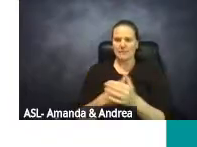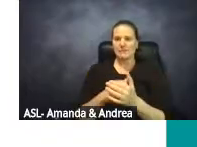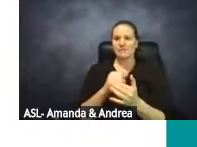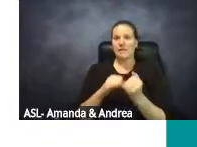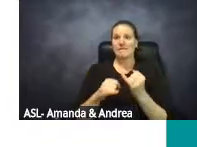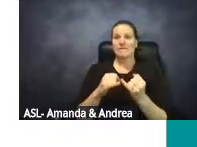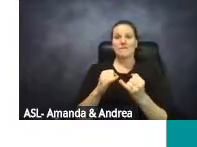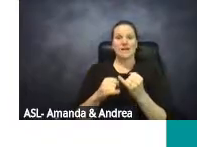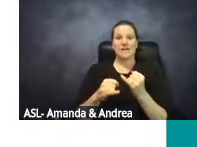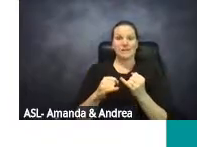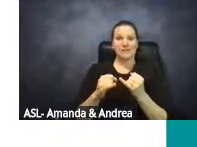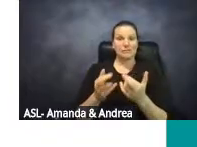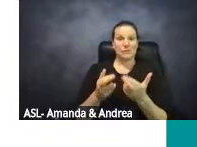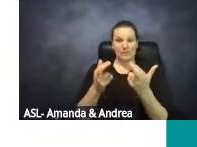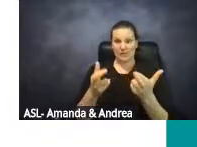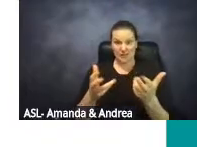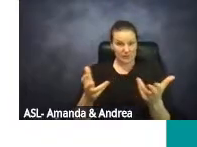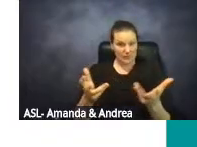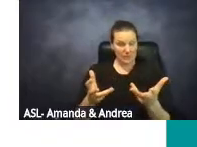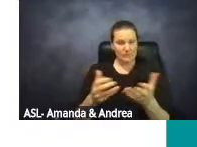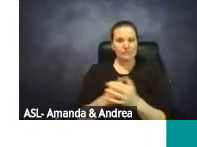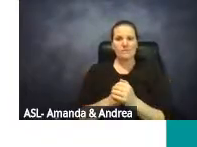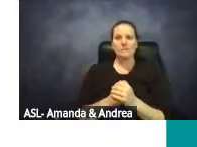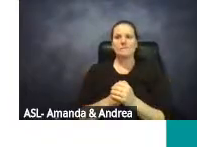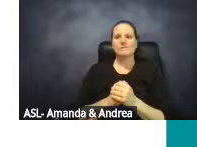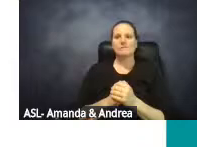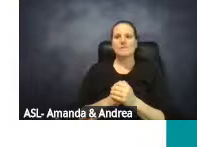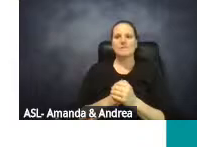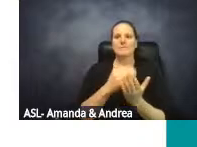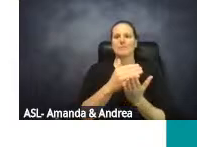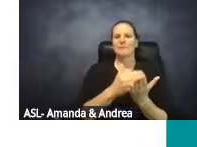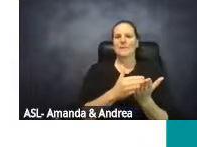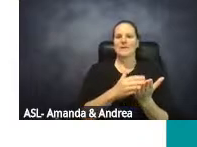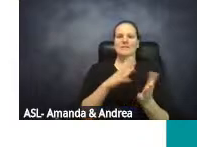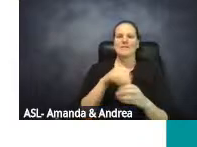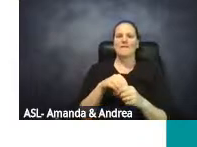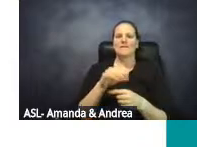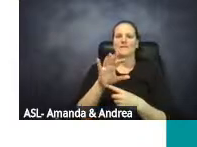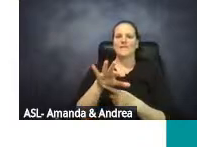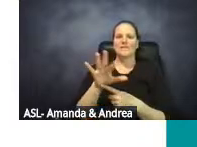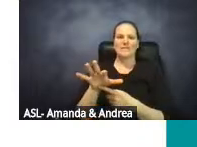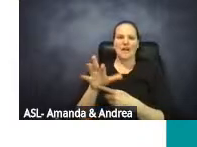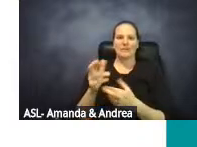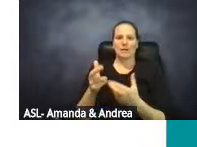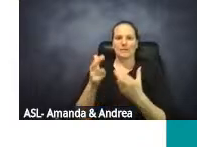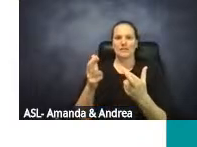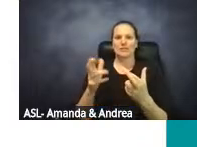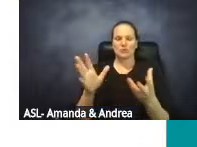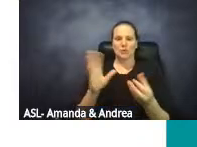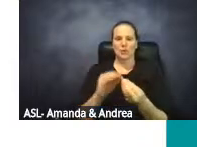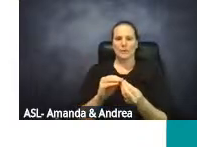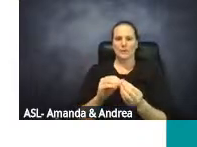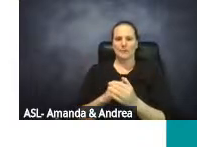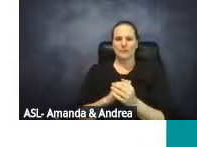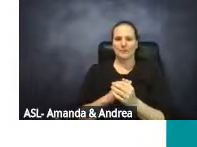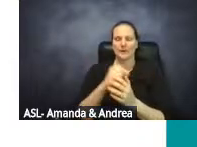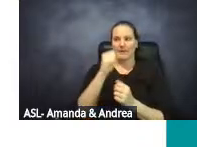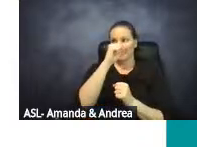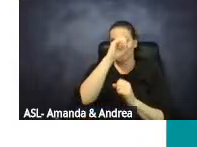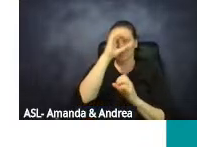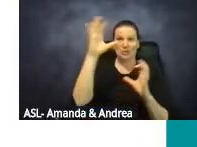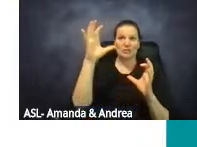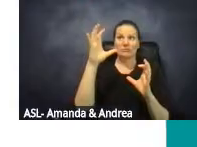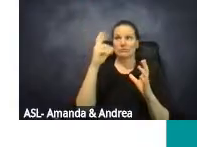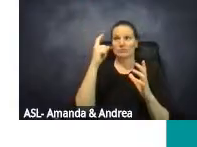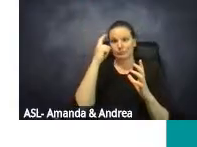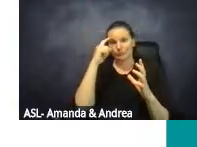final recommendations. And so the final list contains 55 recommendations total, which again, these were envisioned, brainstormed,